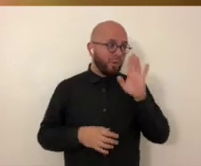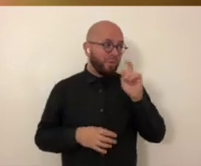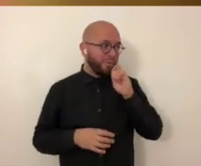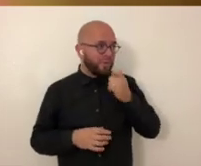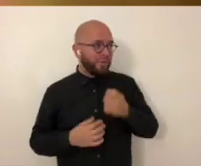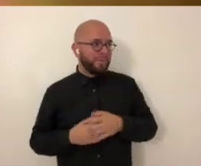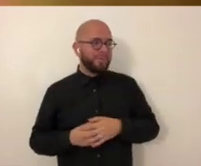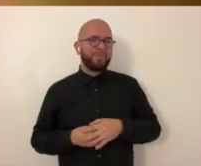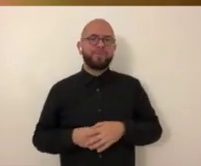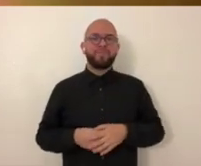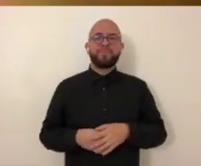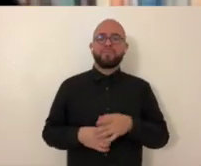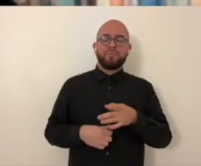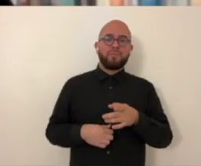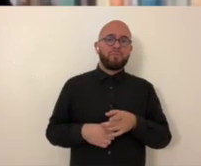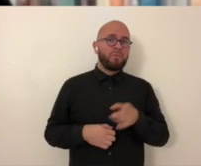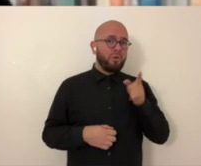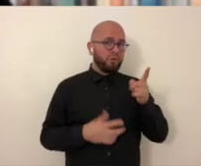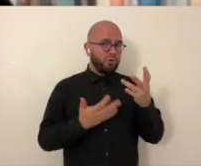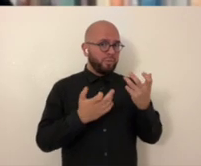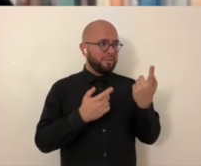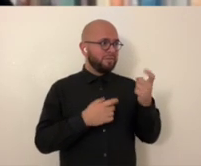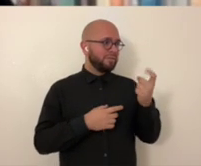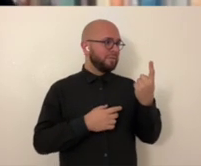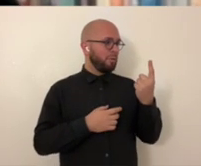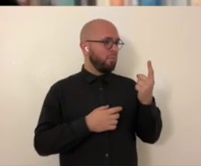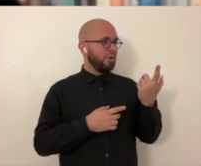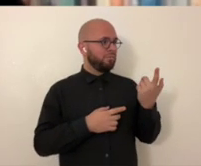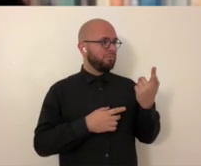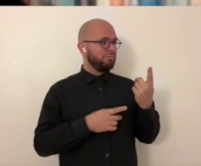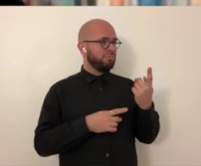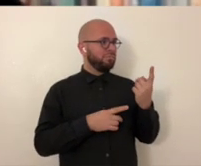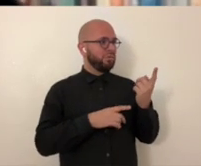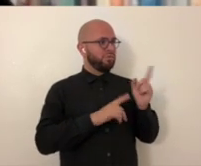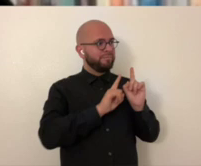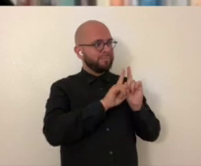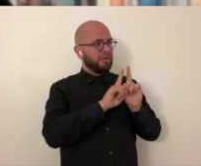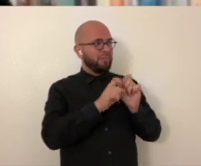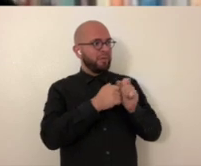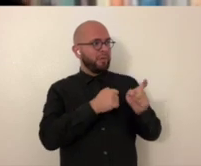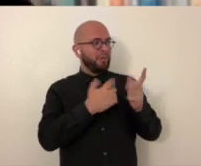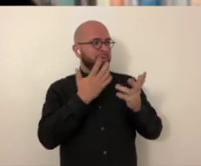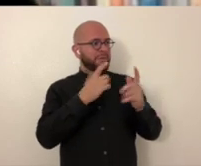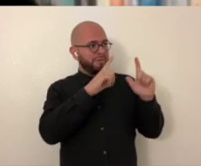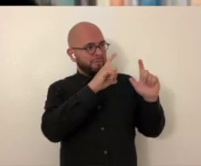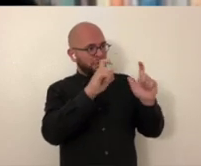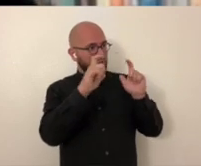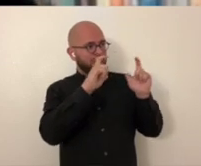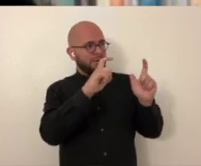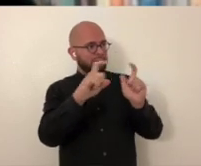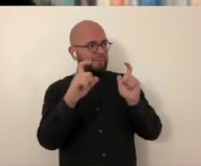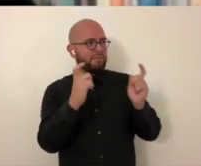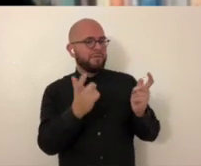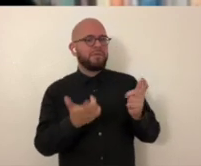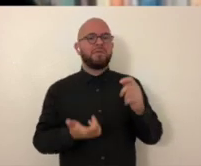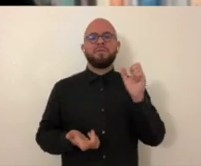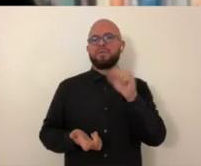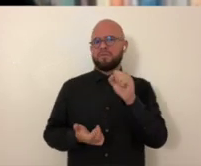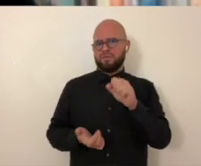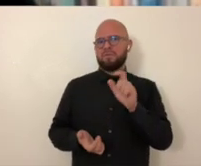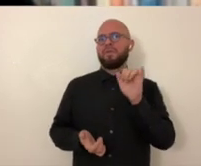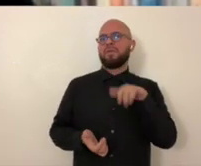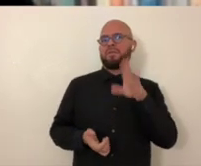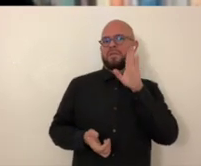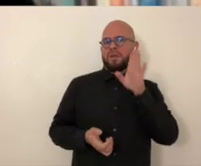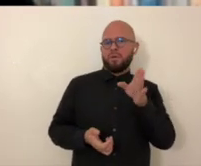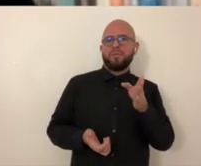for everyone to see. That'd be pretty neat. Would you want to bring somebody along as it like to document the